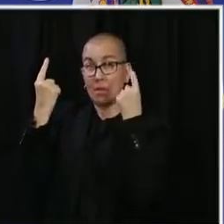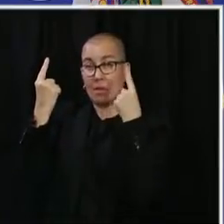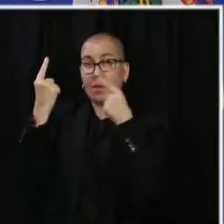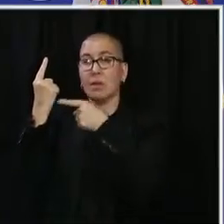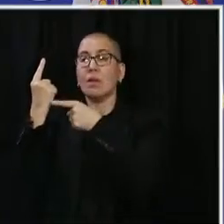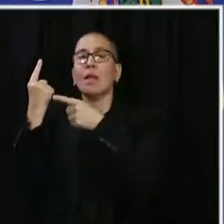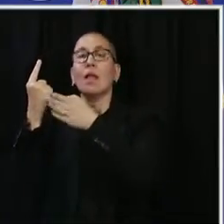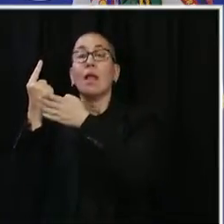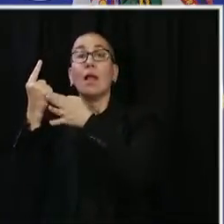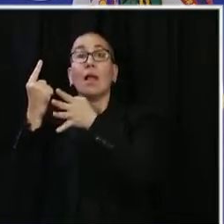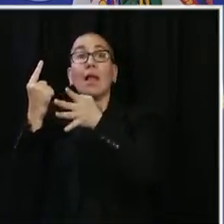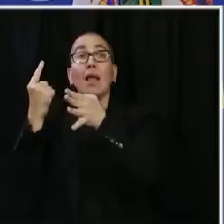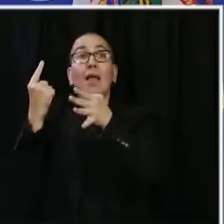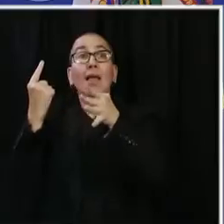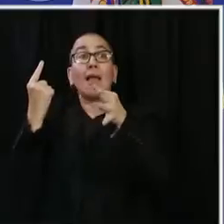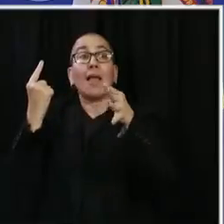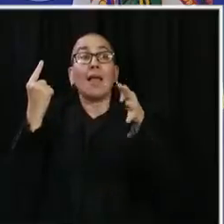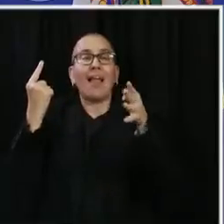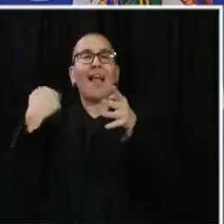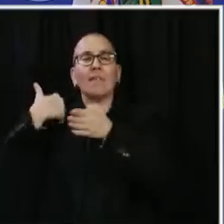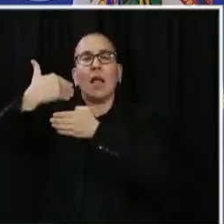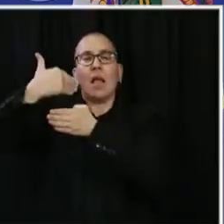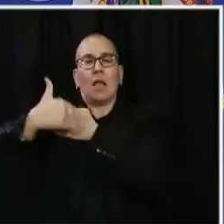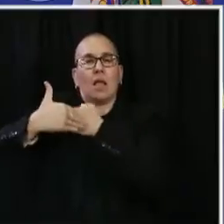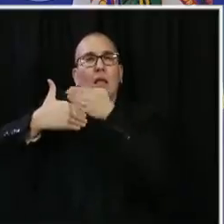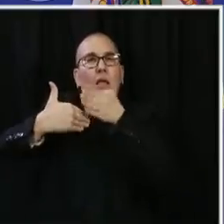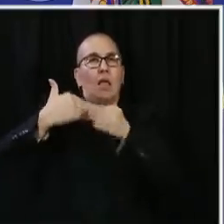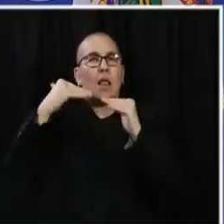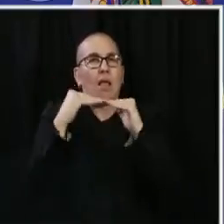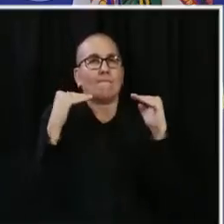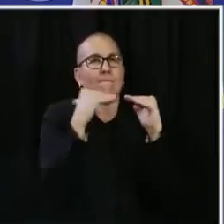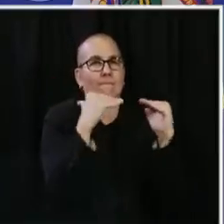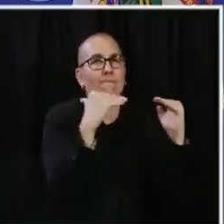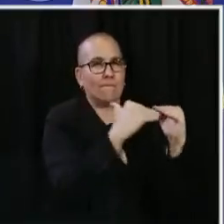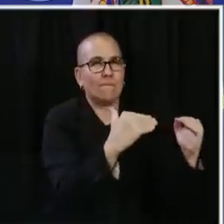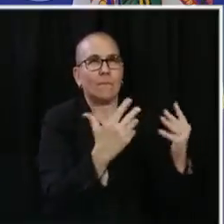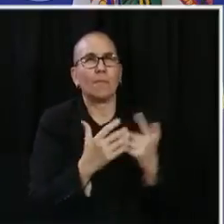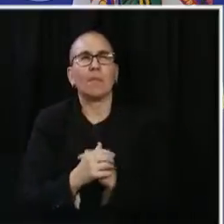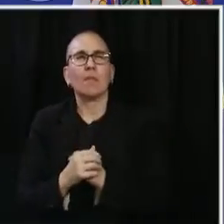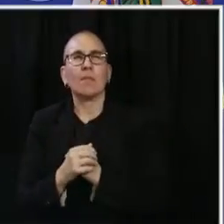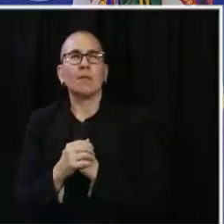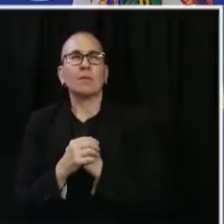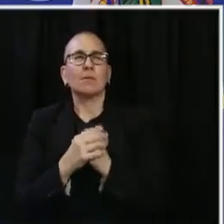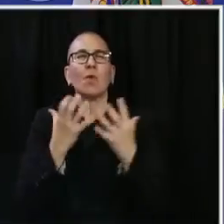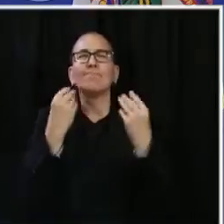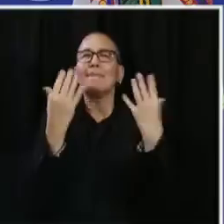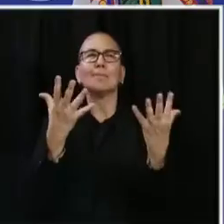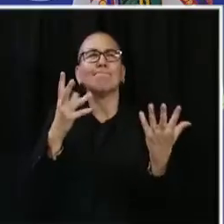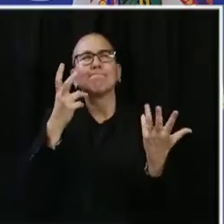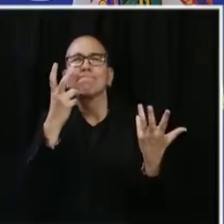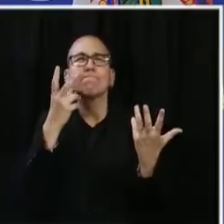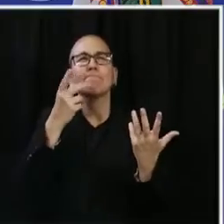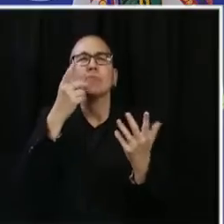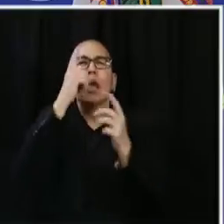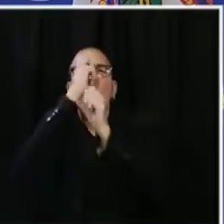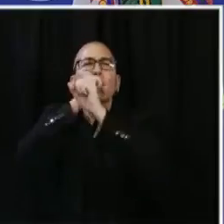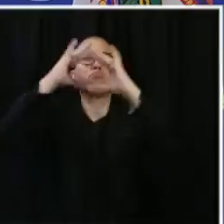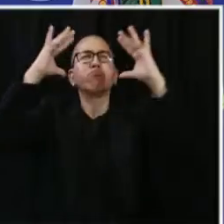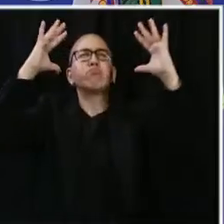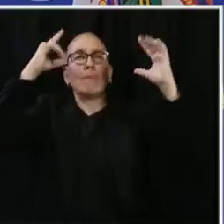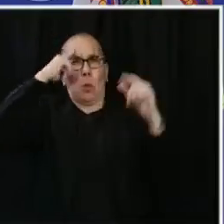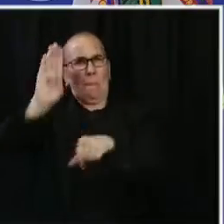important not only to say what's coming next, but what would the steps be after that, such that we can provide some predictability to our business community. They know what's coming next.